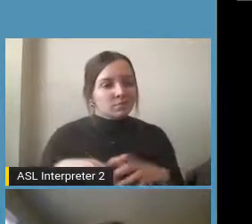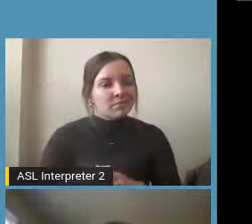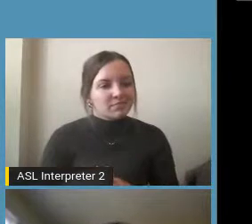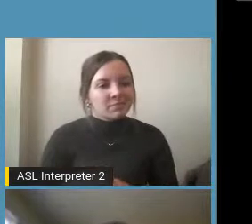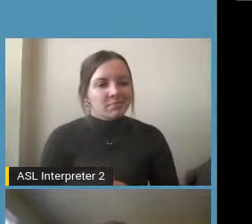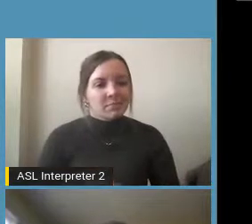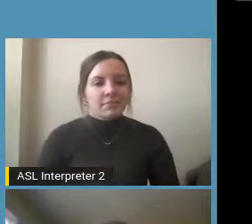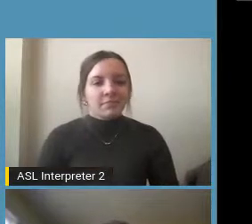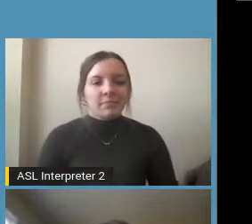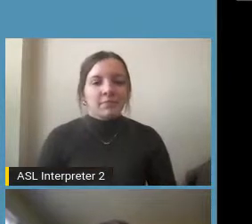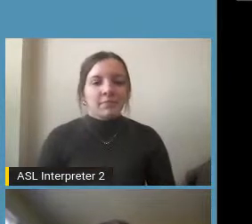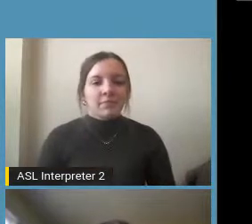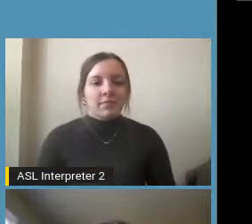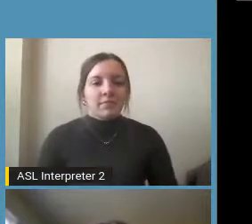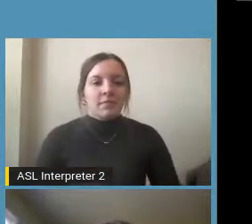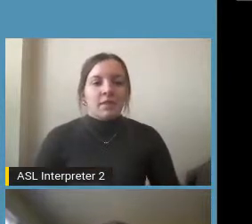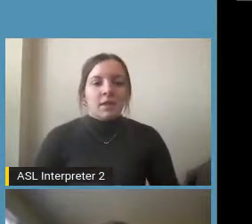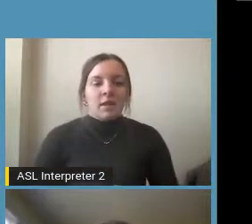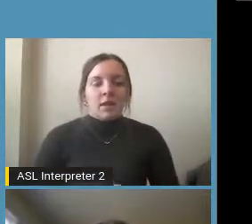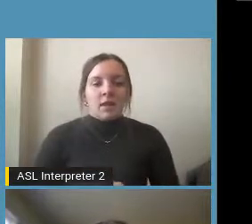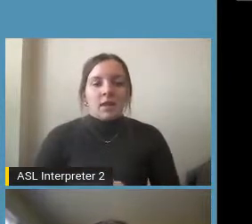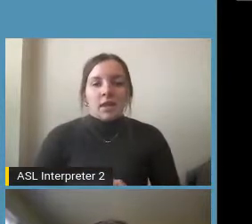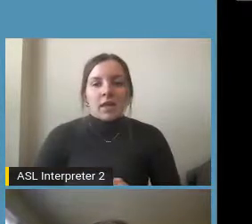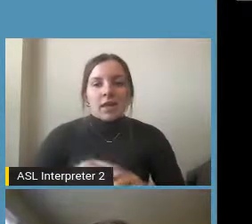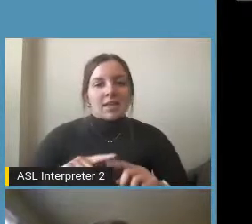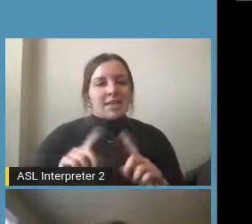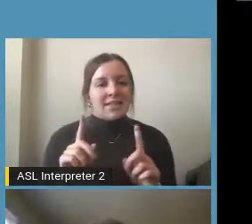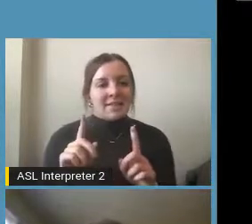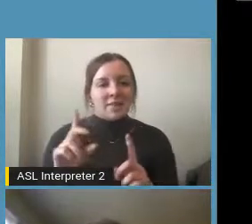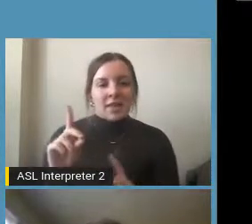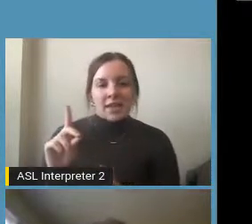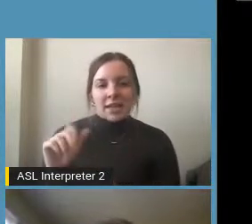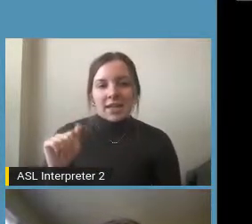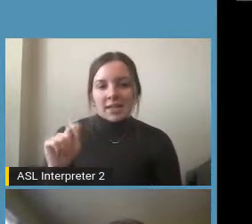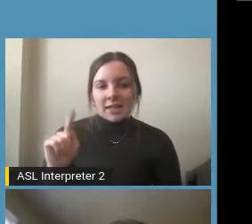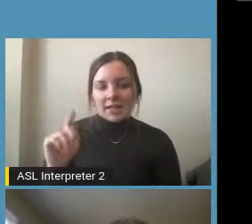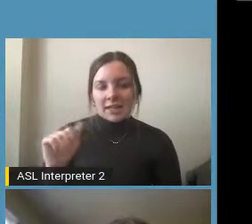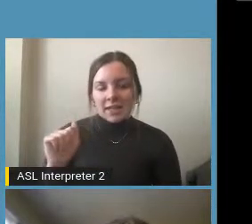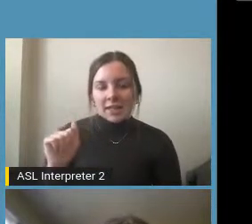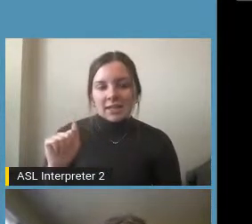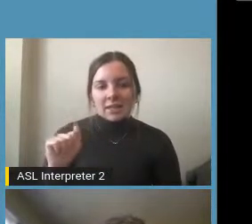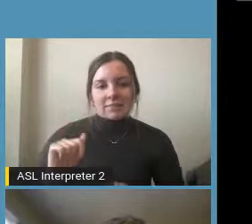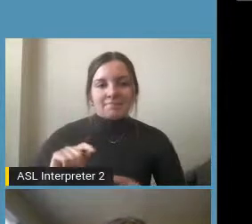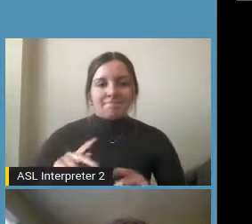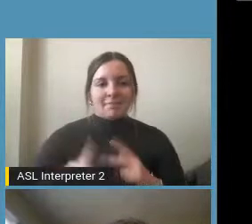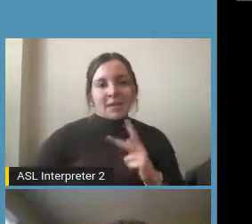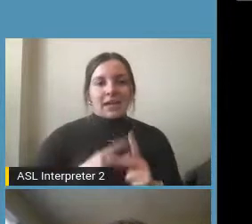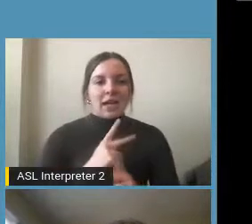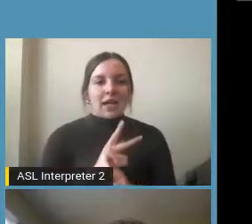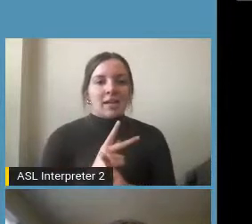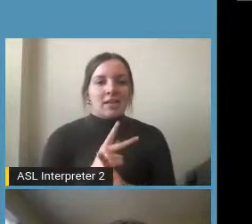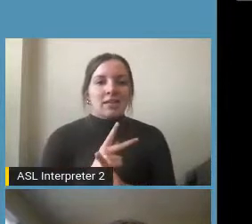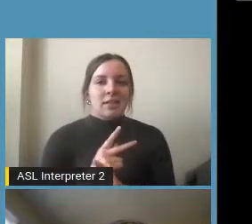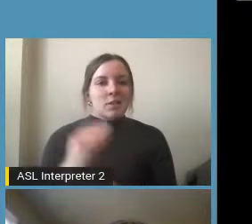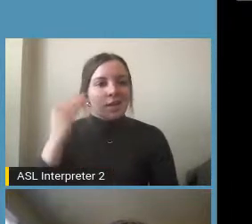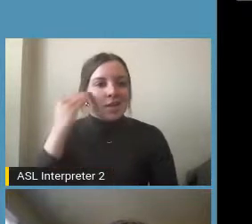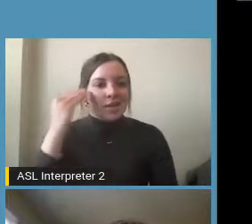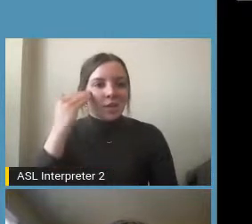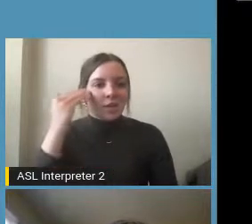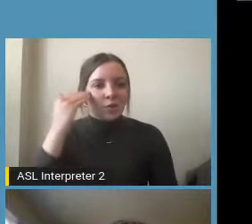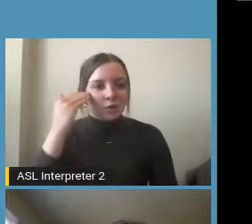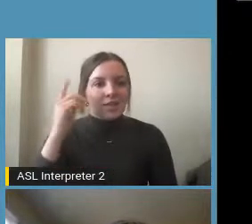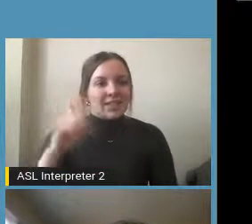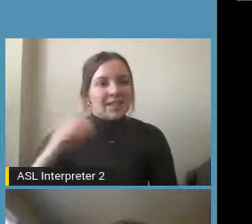then we scan another way, it's a different type of data. And you really need to align yourself with those things in order to know you're doing it right.